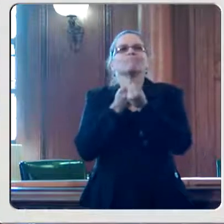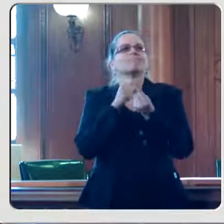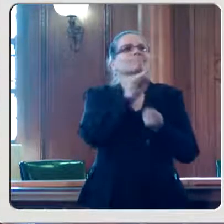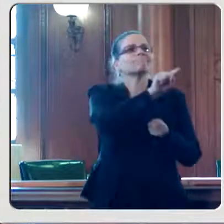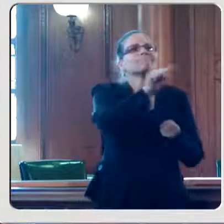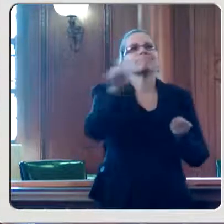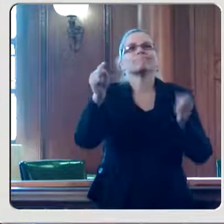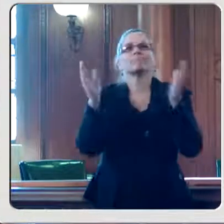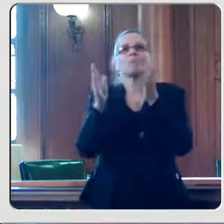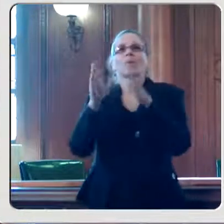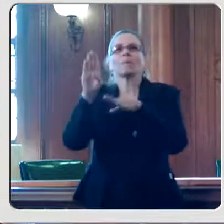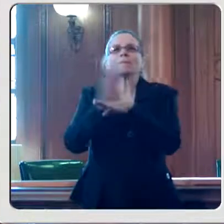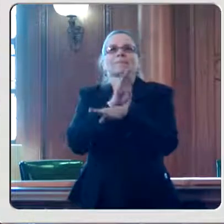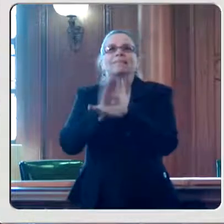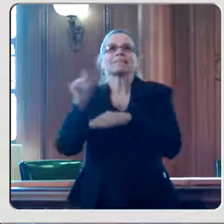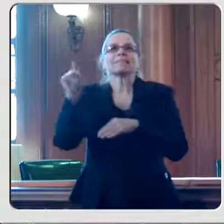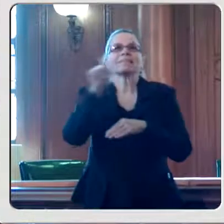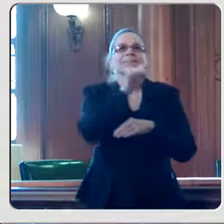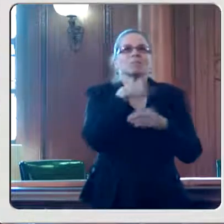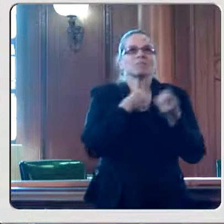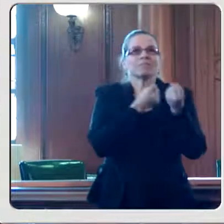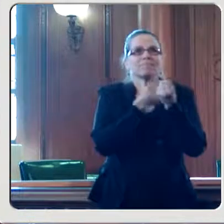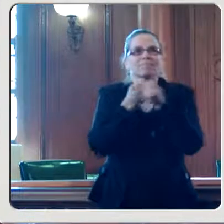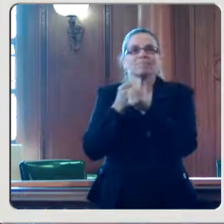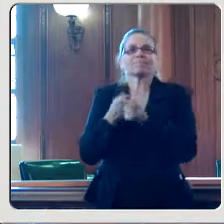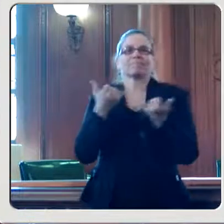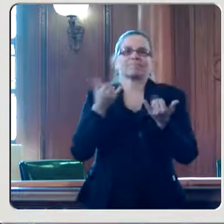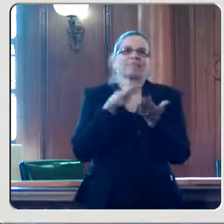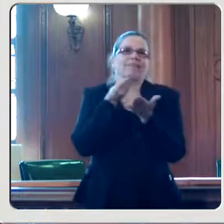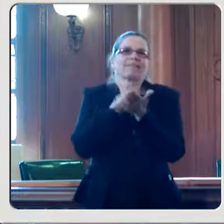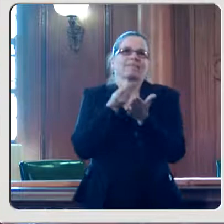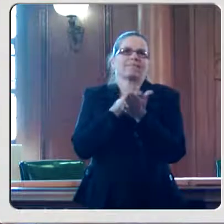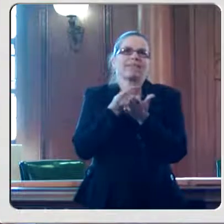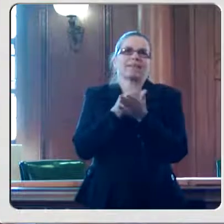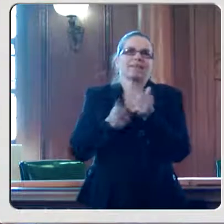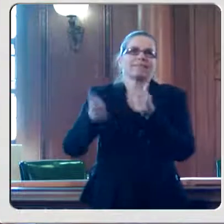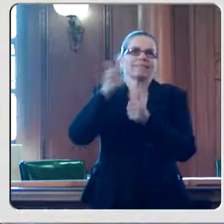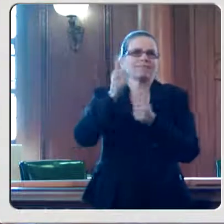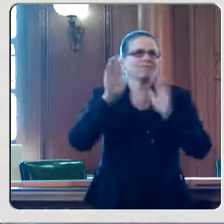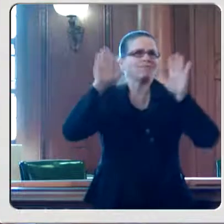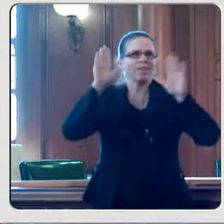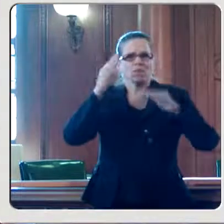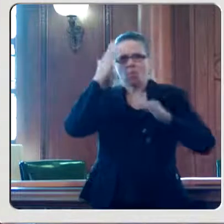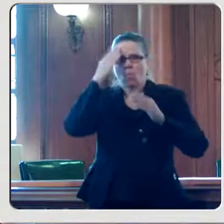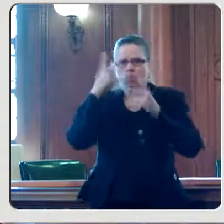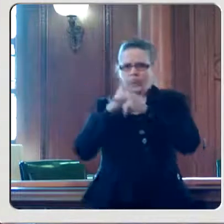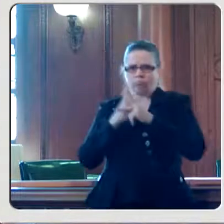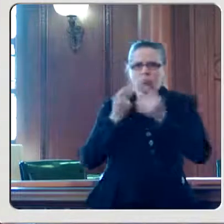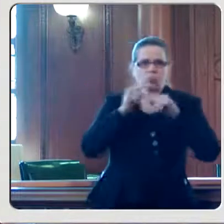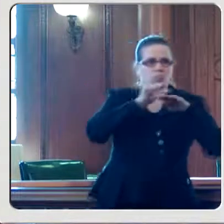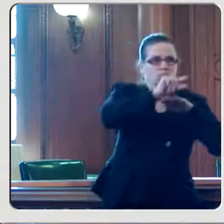Tim Sheehan and his team have done a great job getting out the stabilization type grants and